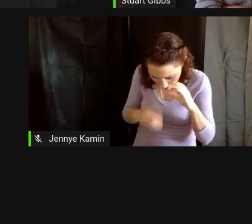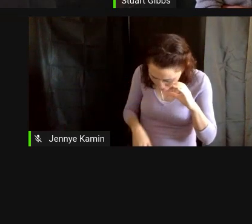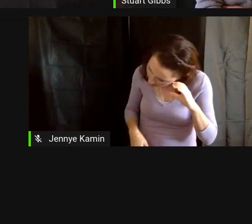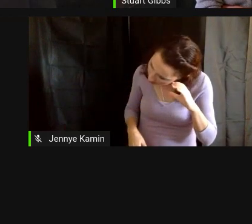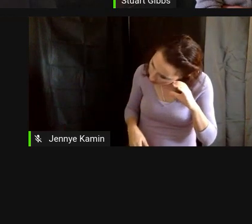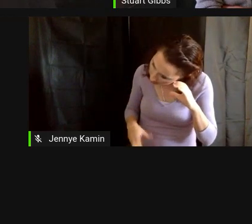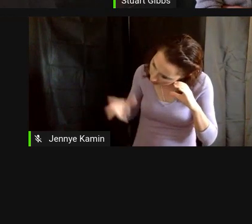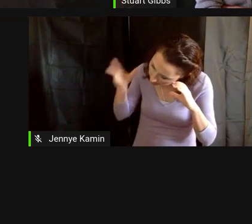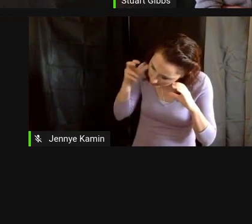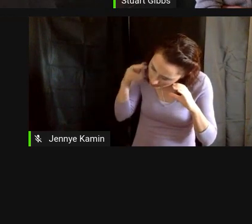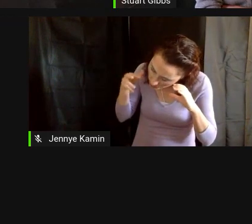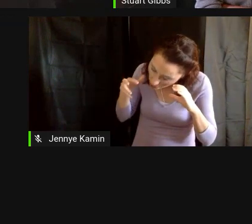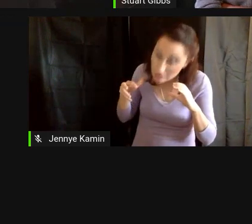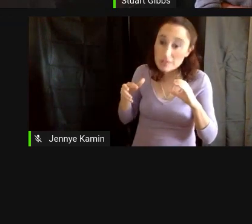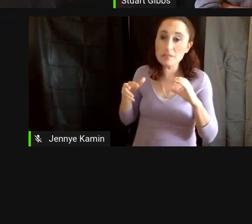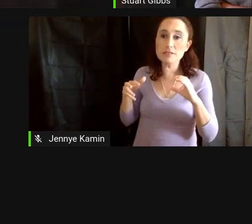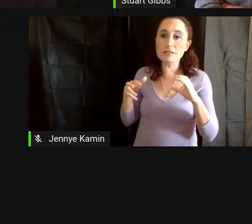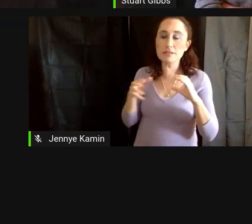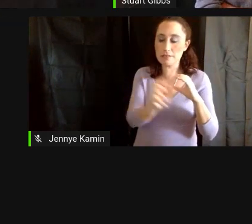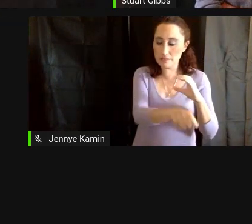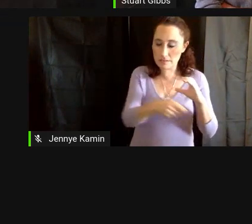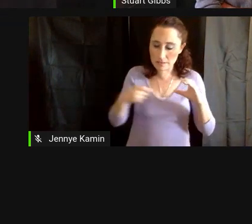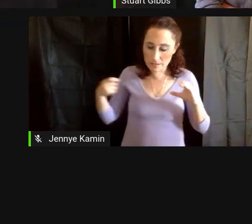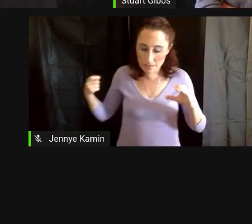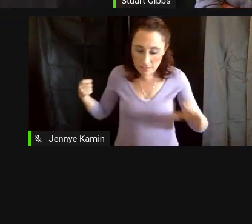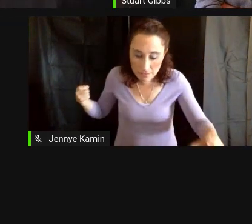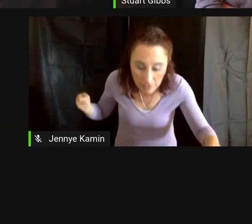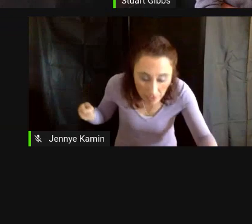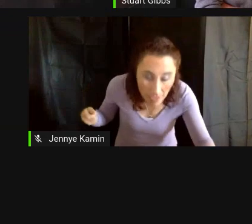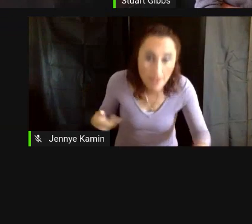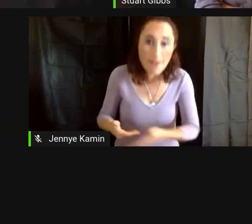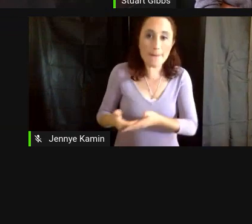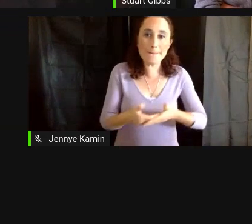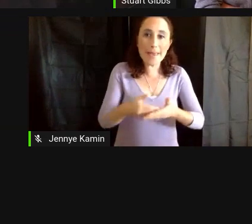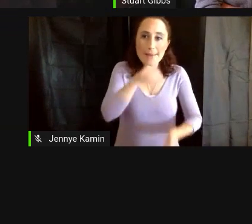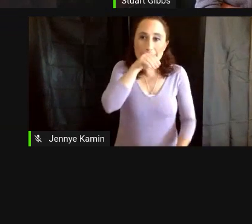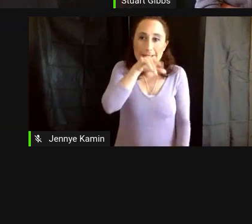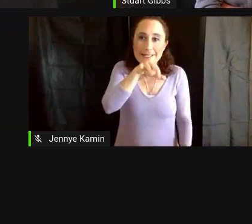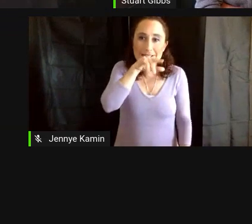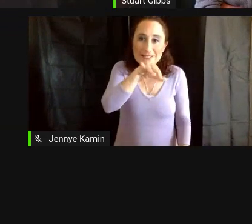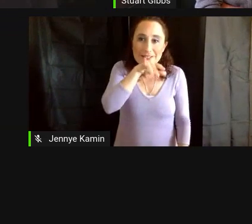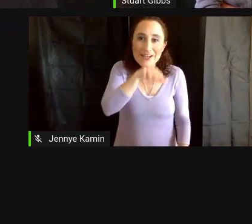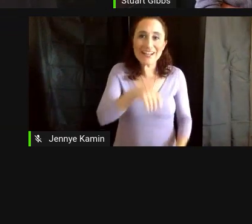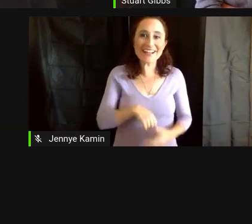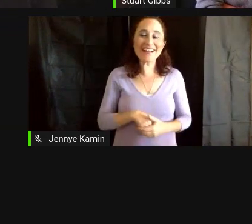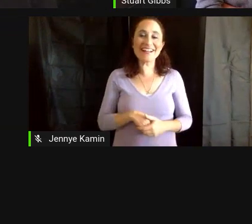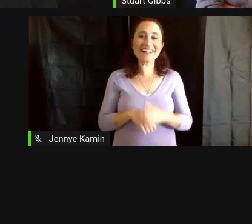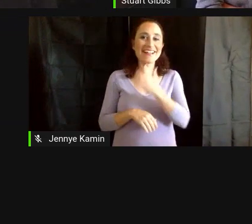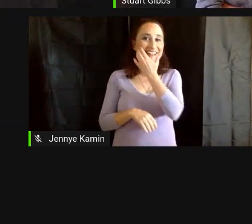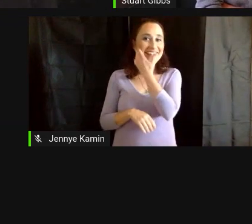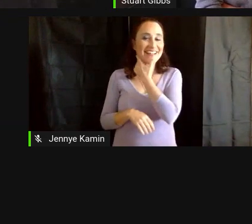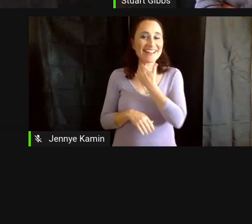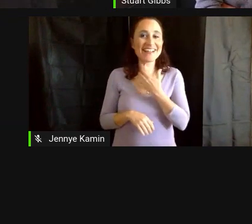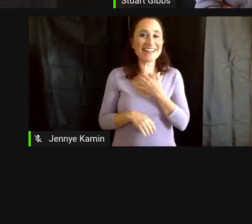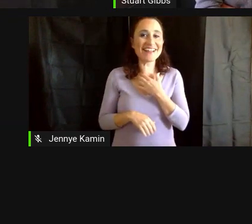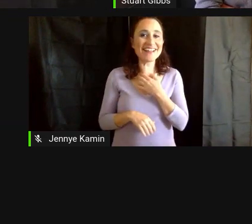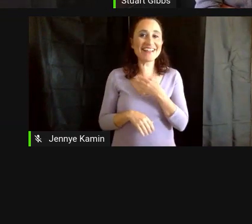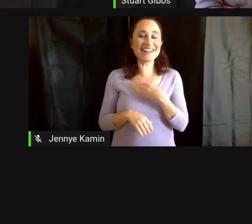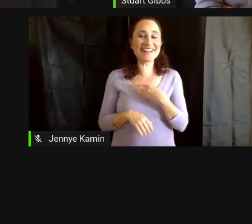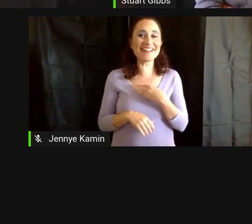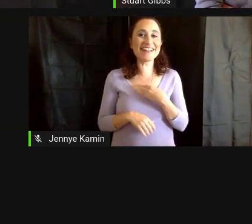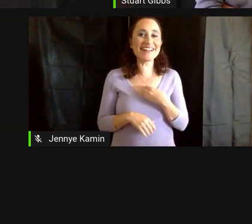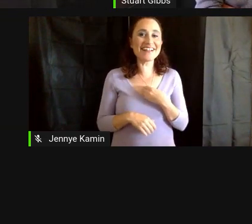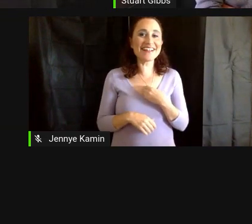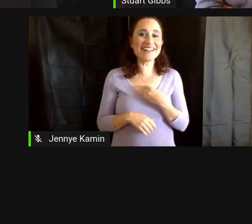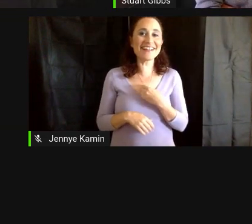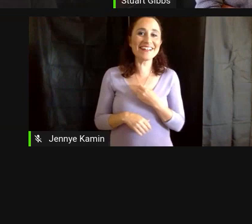hears squeaking, and in her closet, she discovers a baby dragon, okay? And then the two of